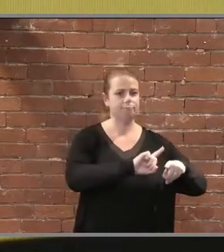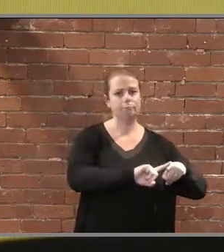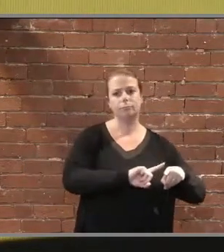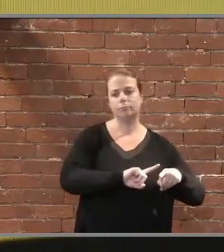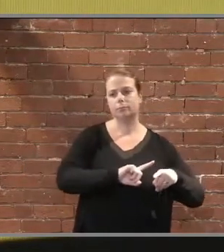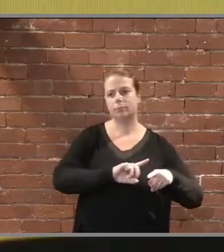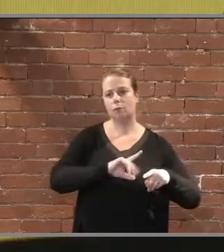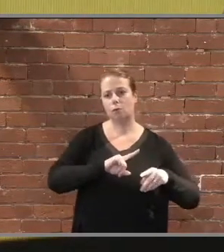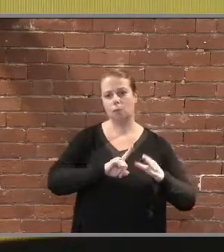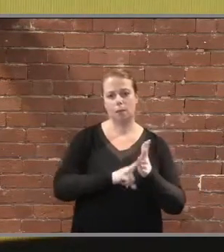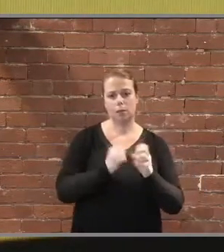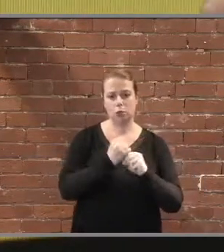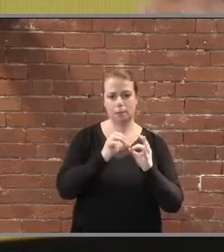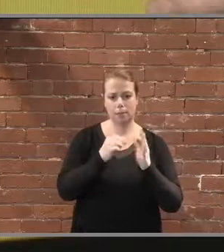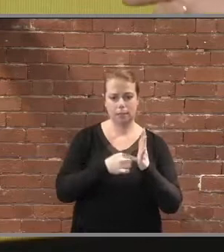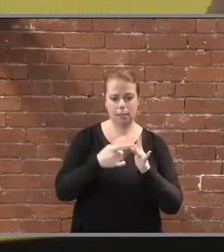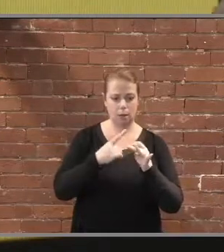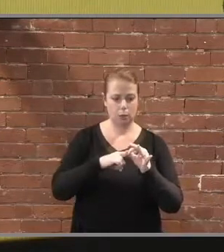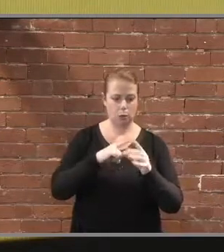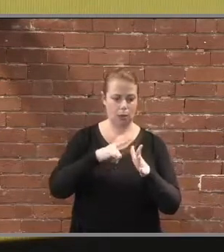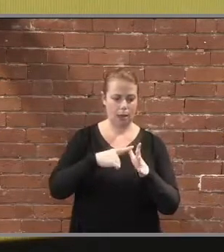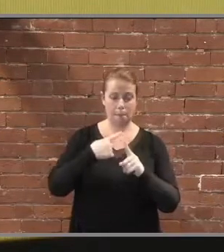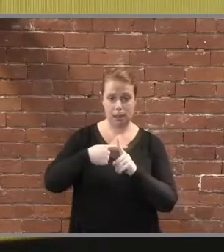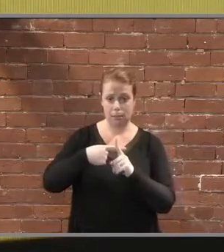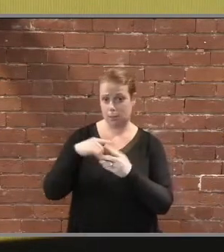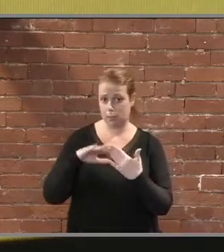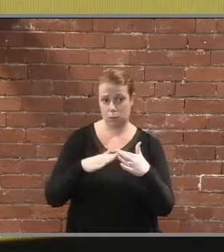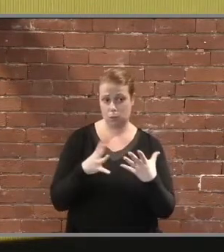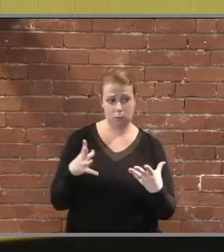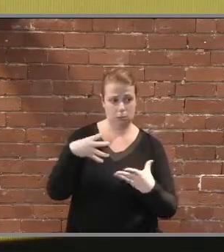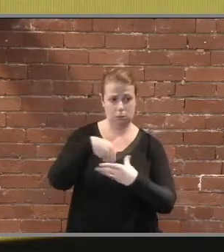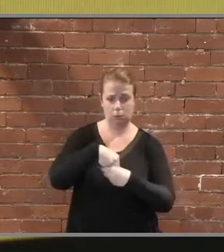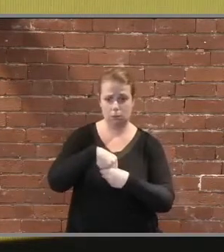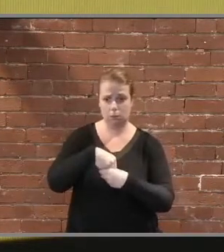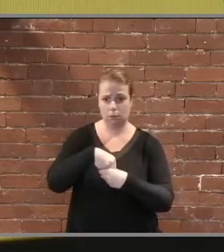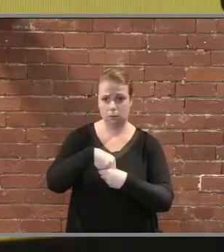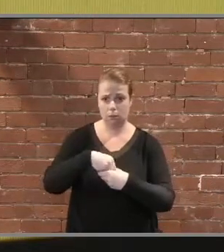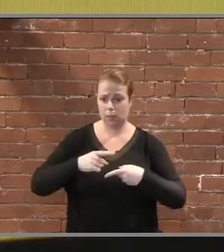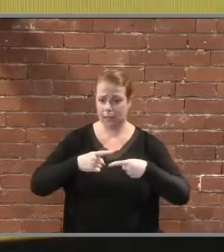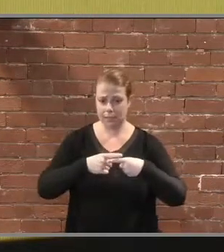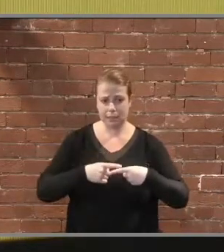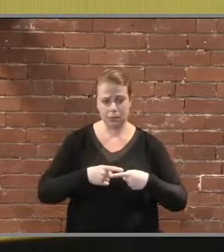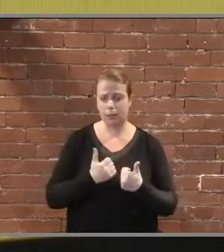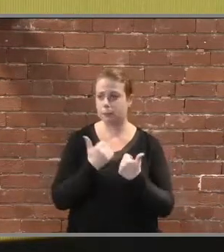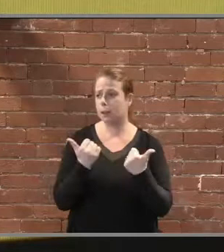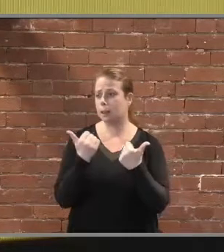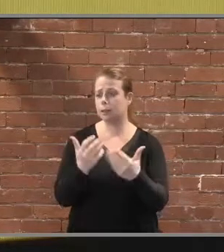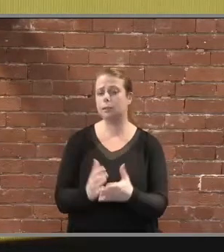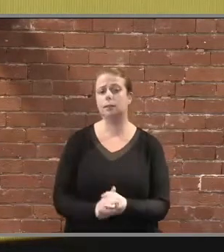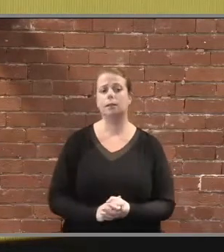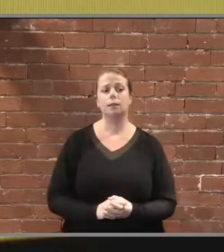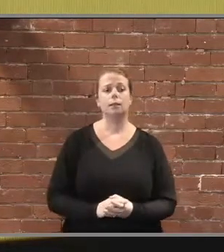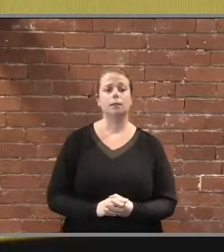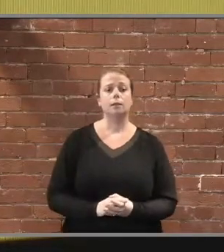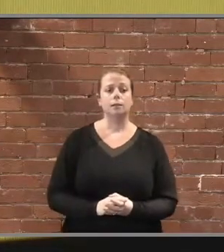the LGBTIQA plus community, lots of intersectionality. And I think for